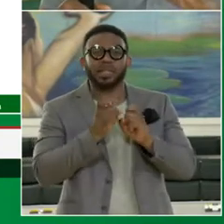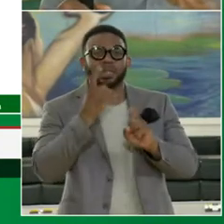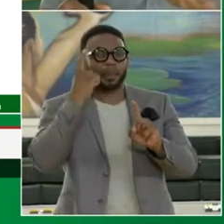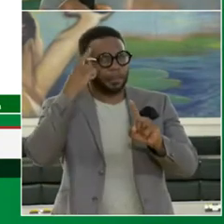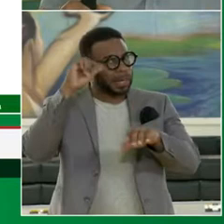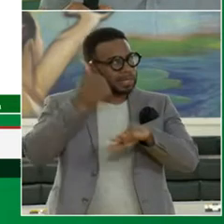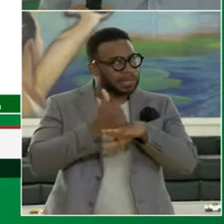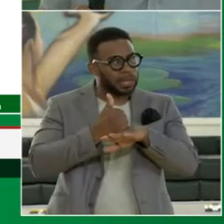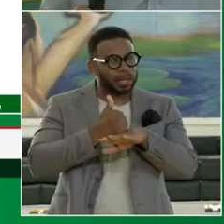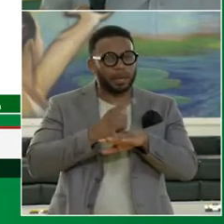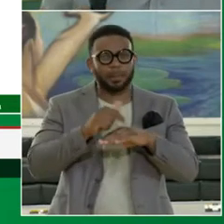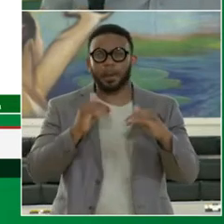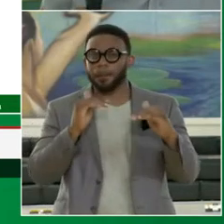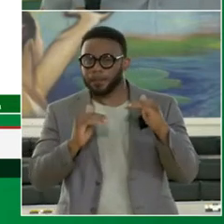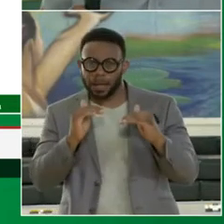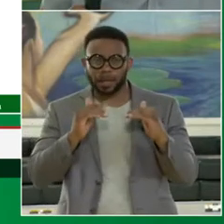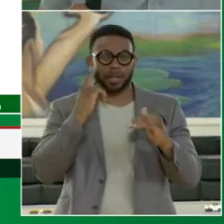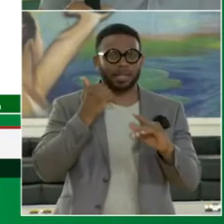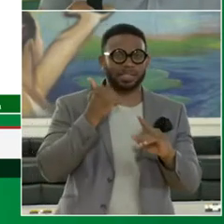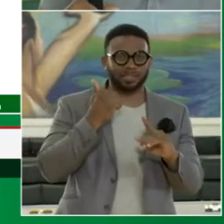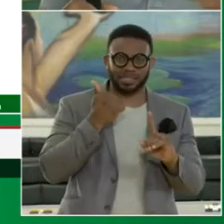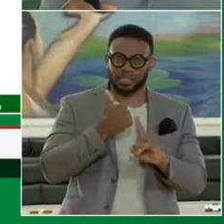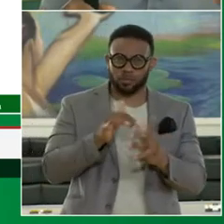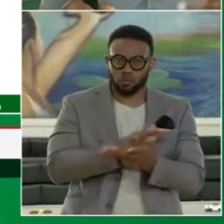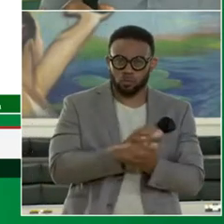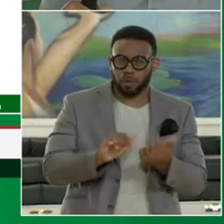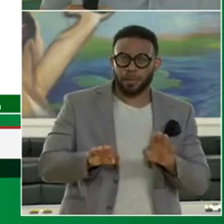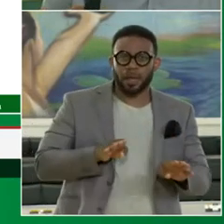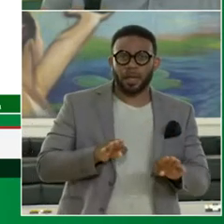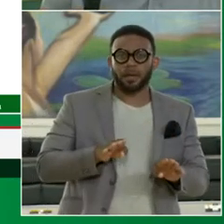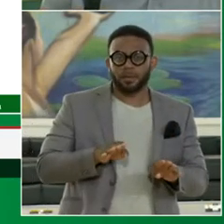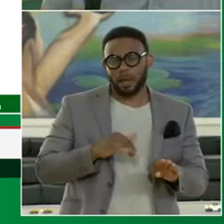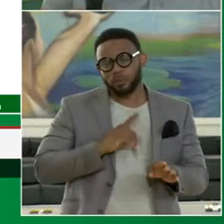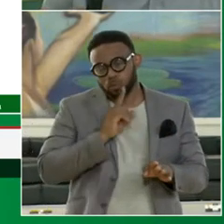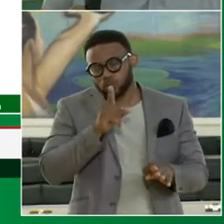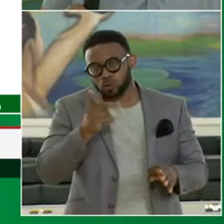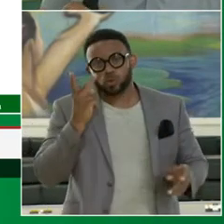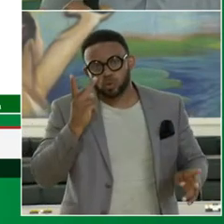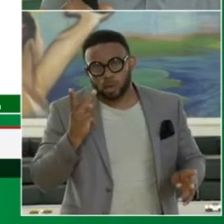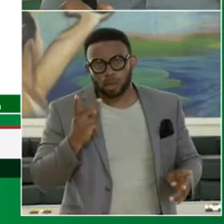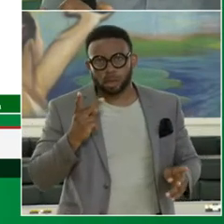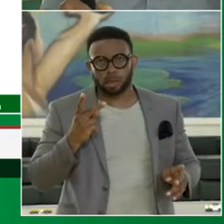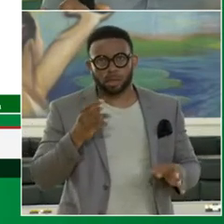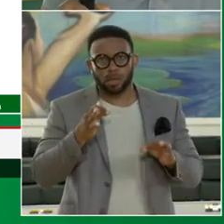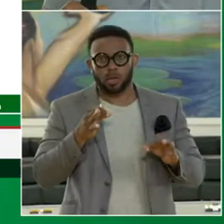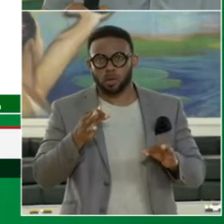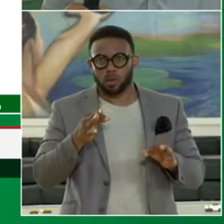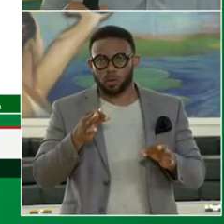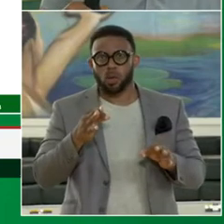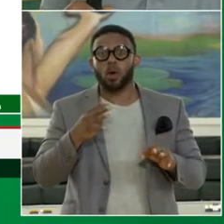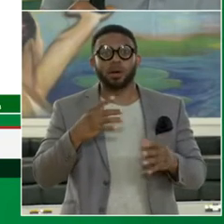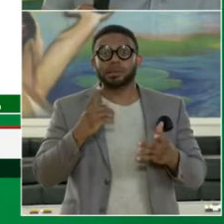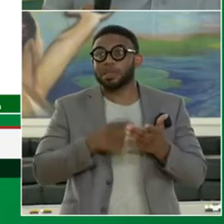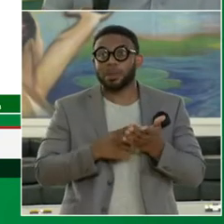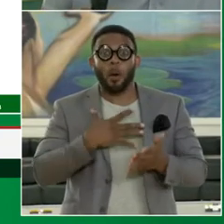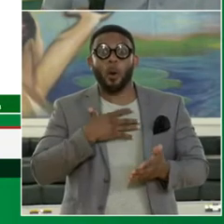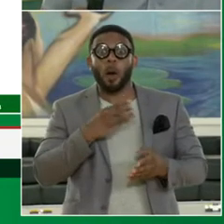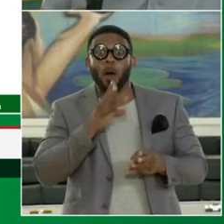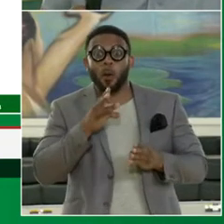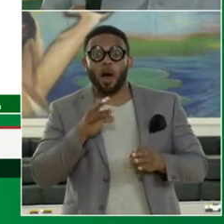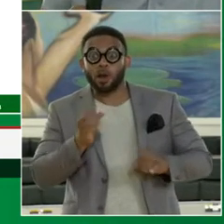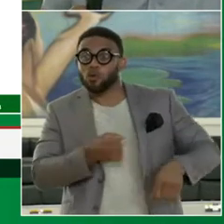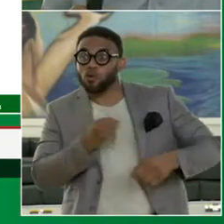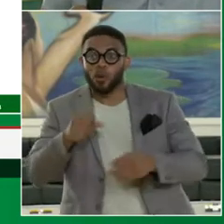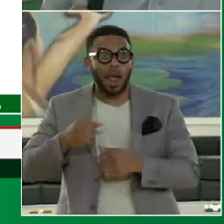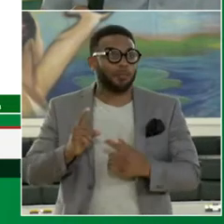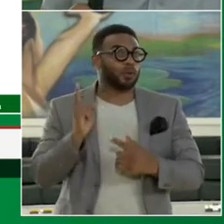mindset around violence and self-destructive behavior. We take them, I'm sure you saw the hearings, we take them whitewater rafting. We take them to the